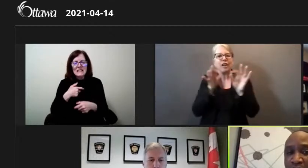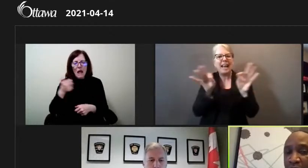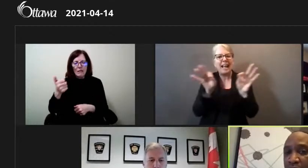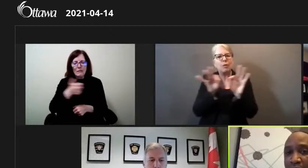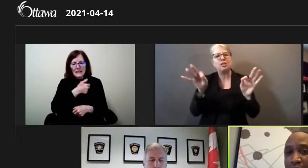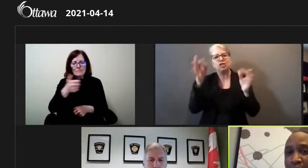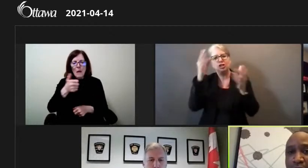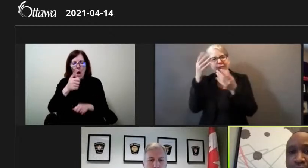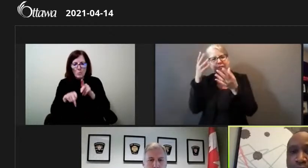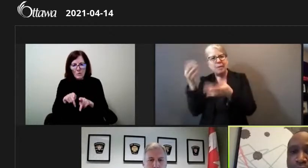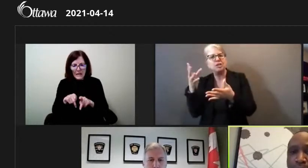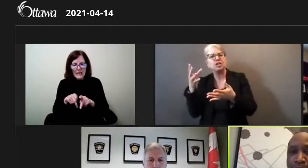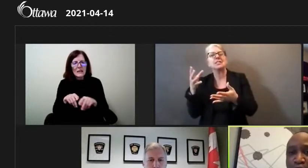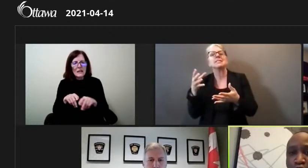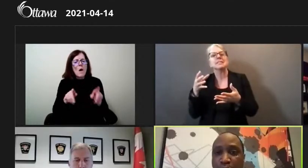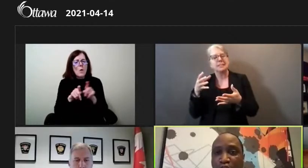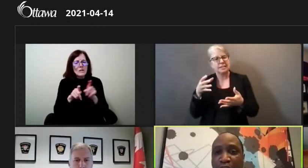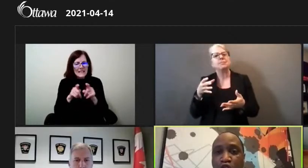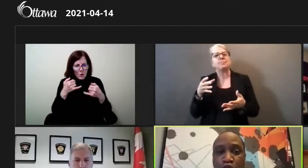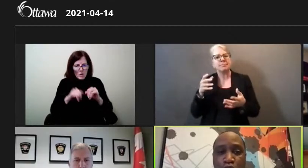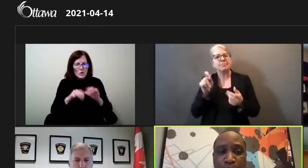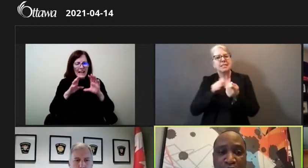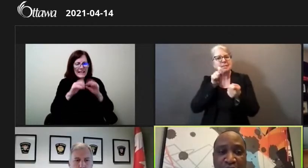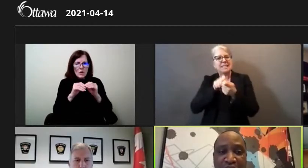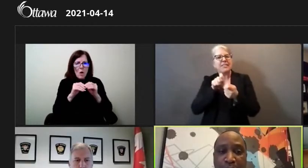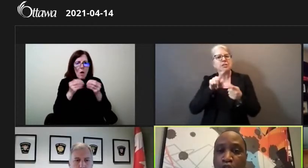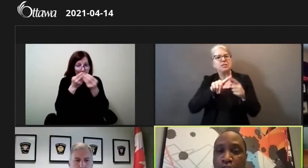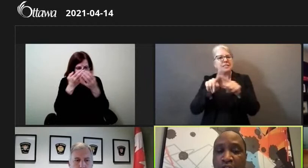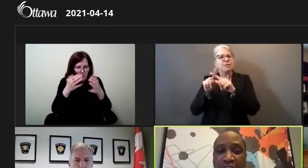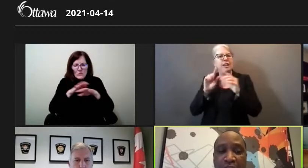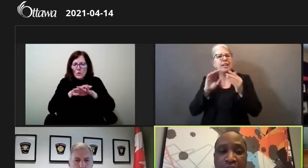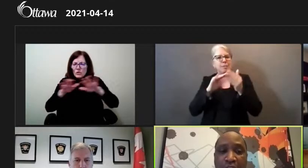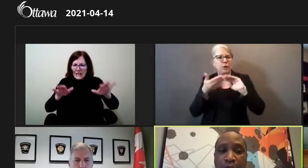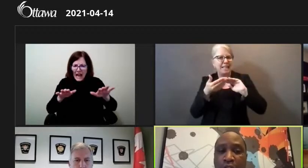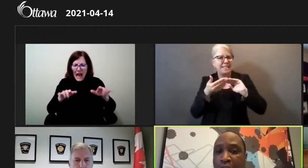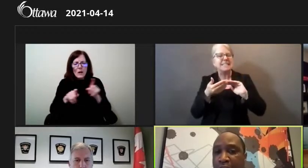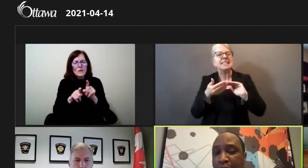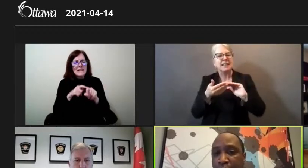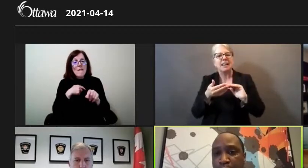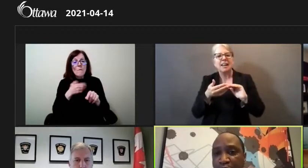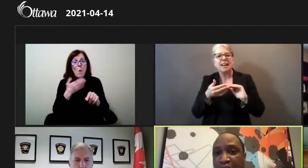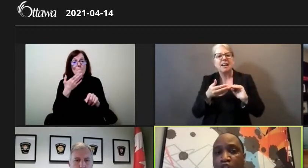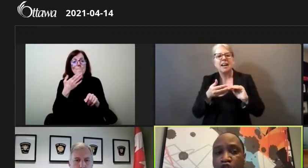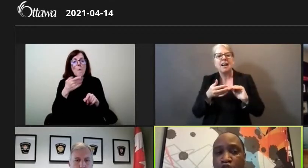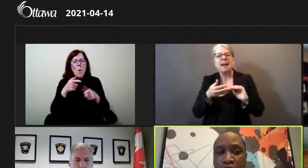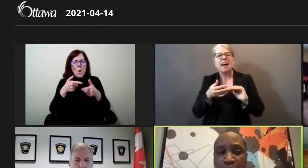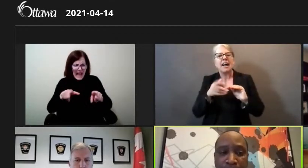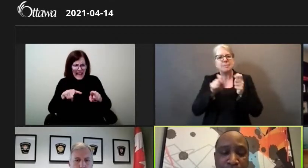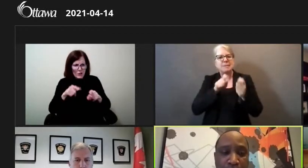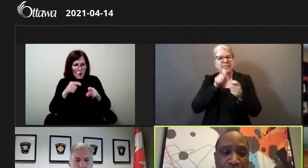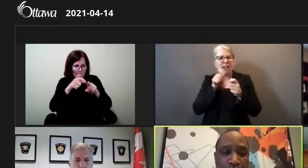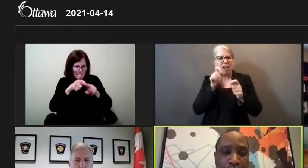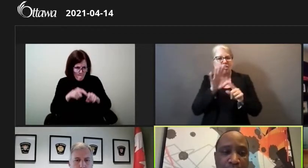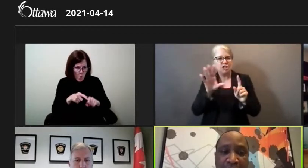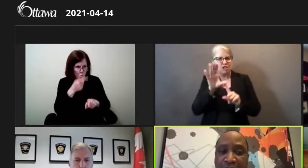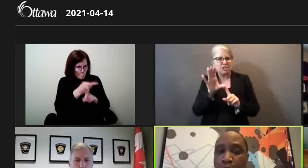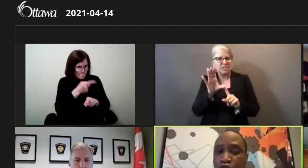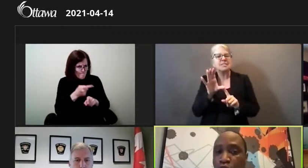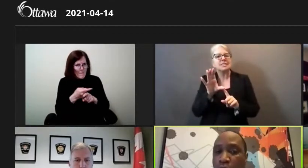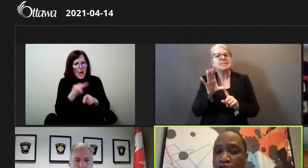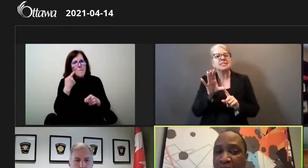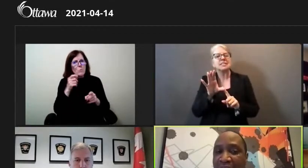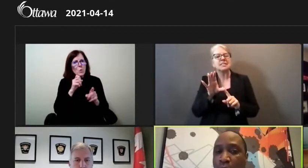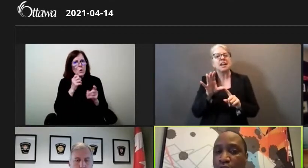sessions that are specific to specific neighborhoods and specific cultures. And I